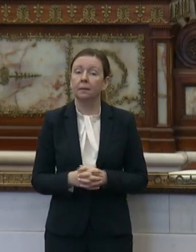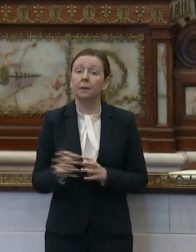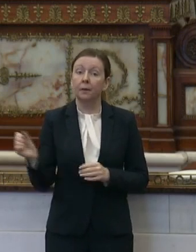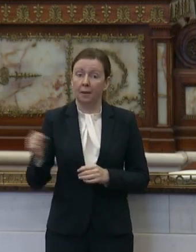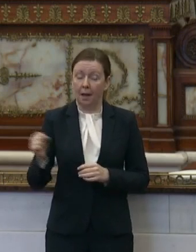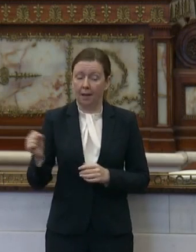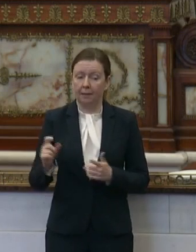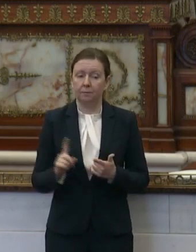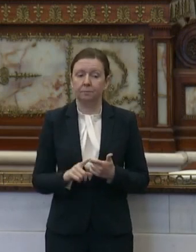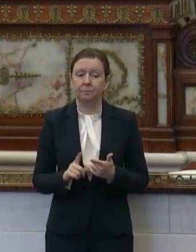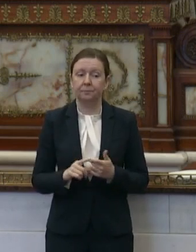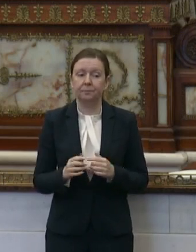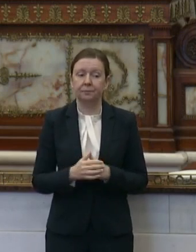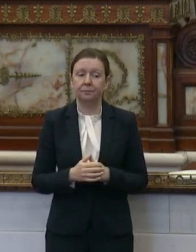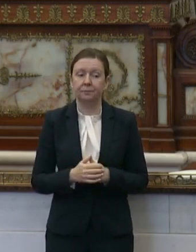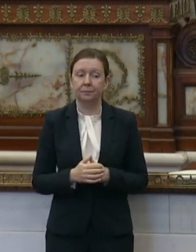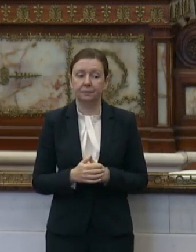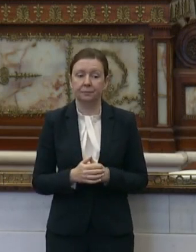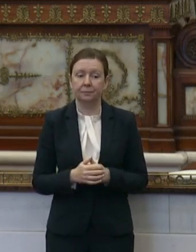Aye.